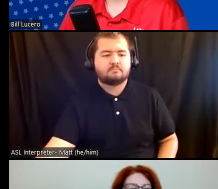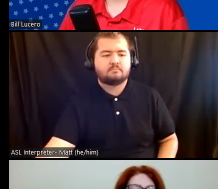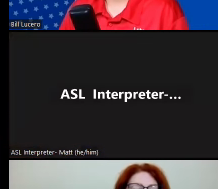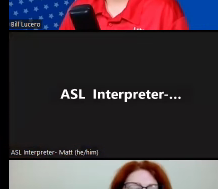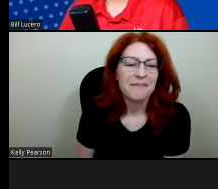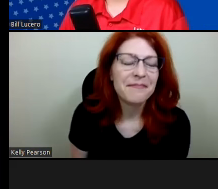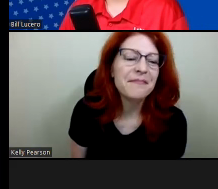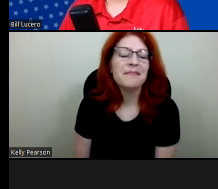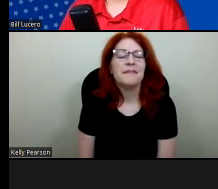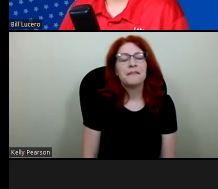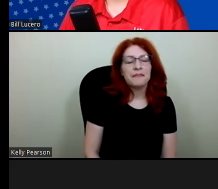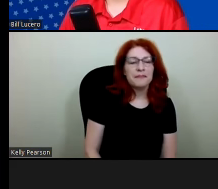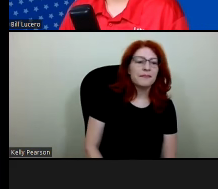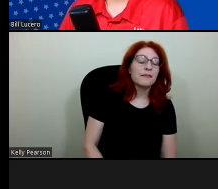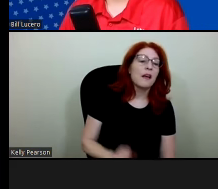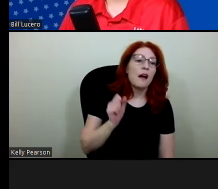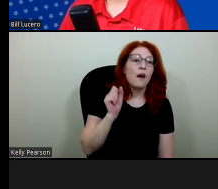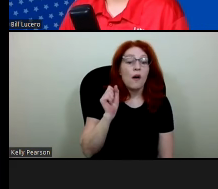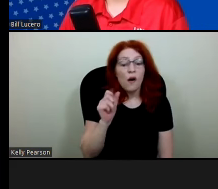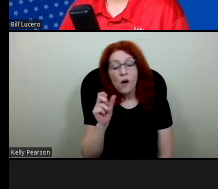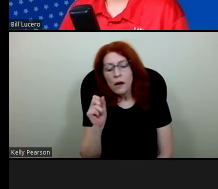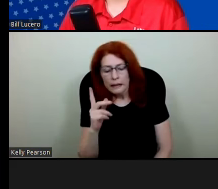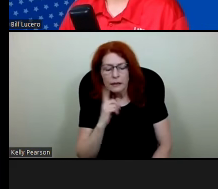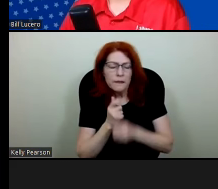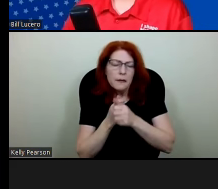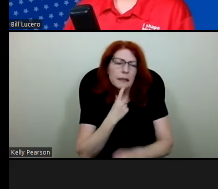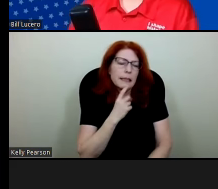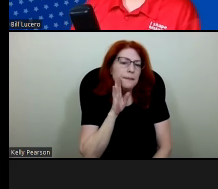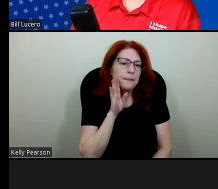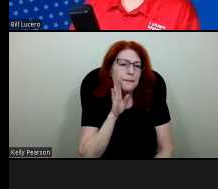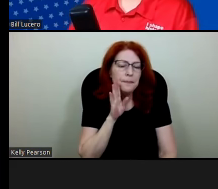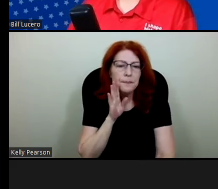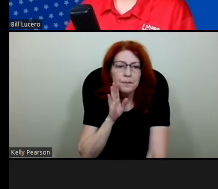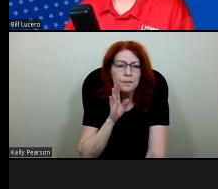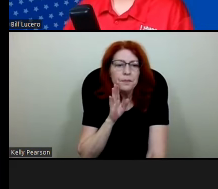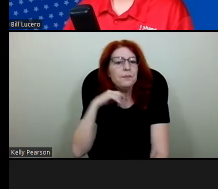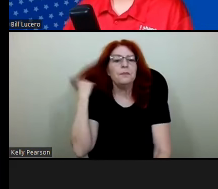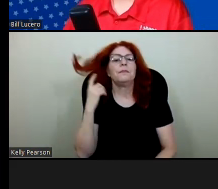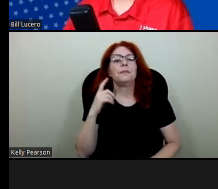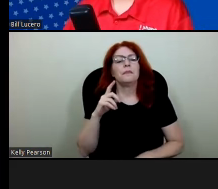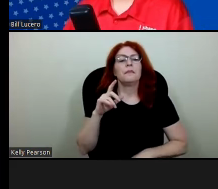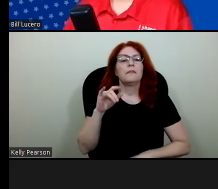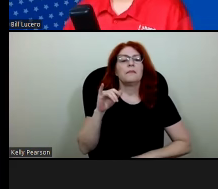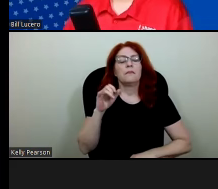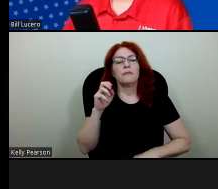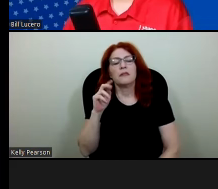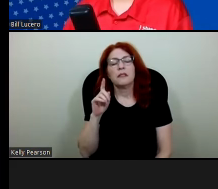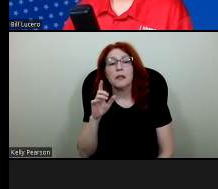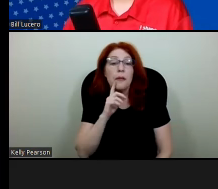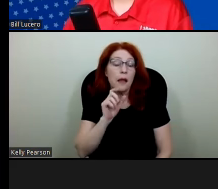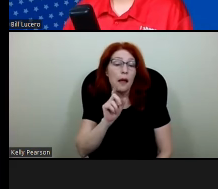All right. One of the follow, and it says B near to December. All right. So let's give the